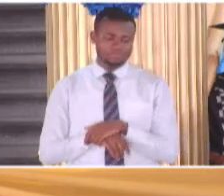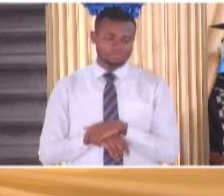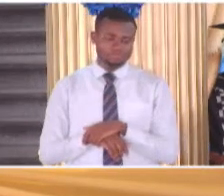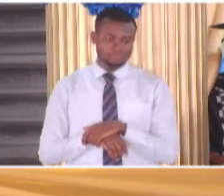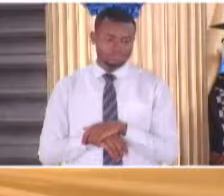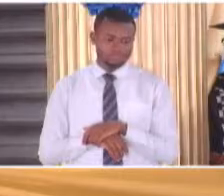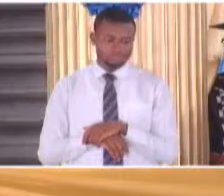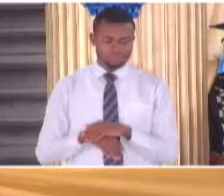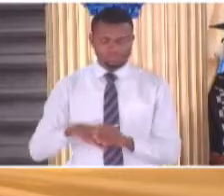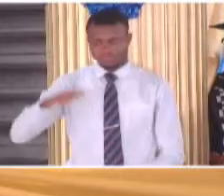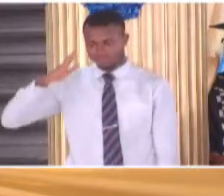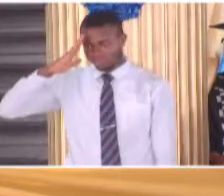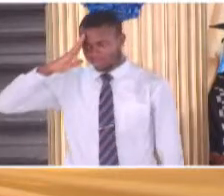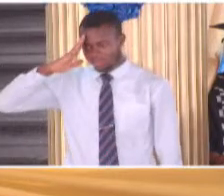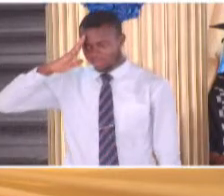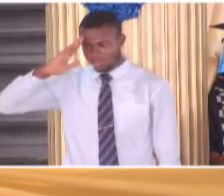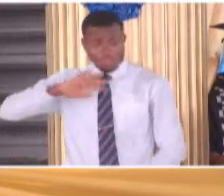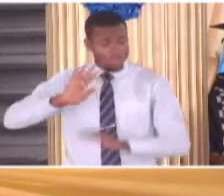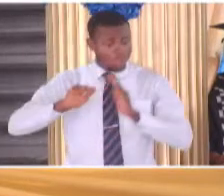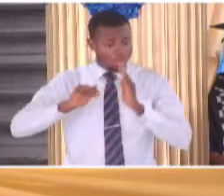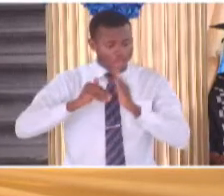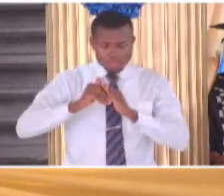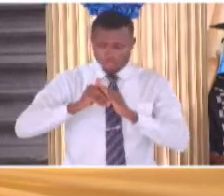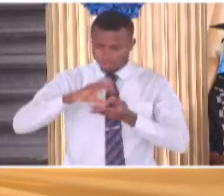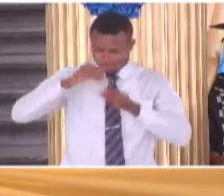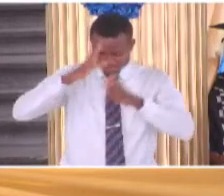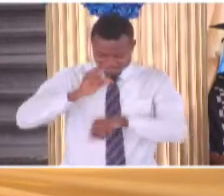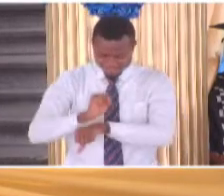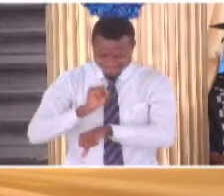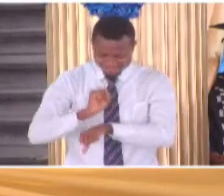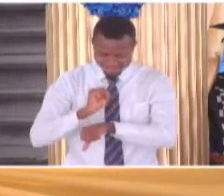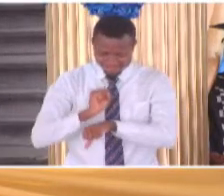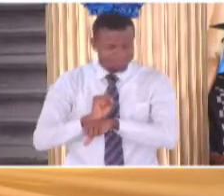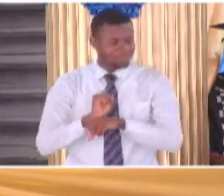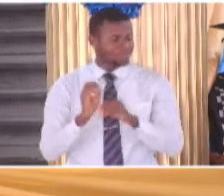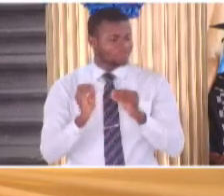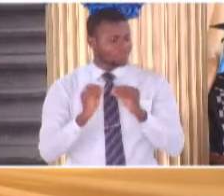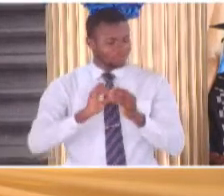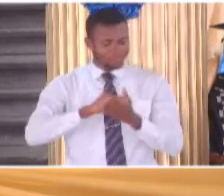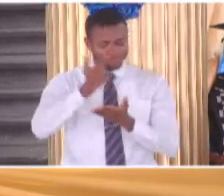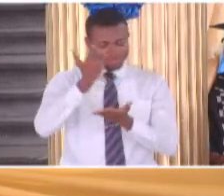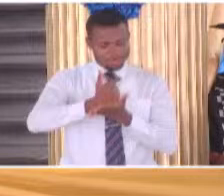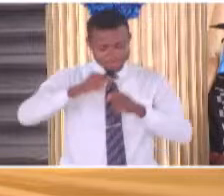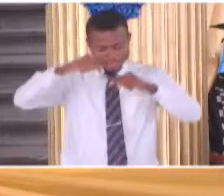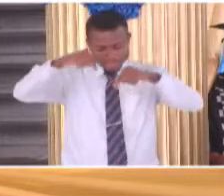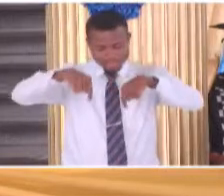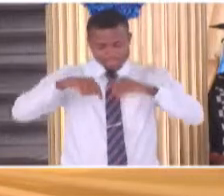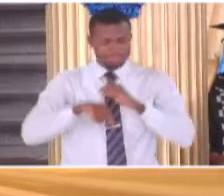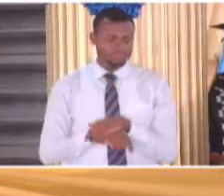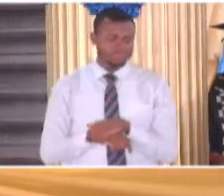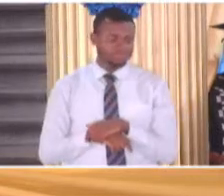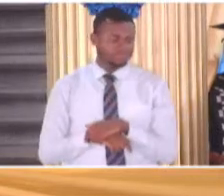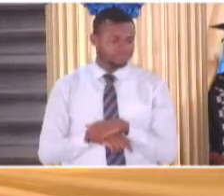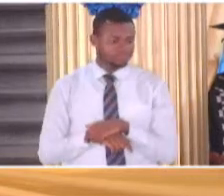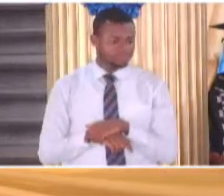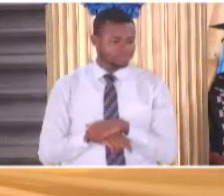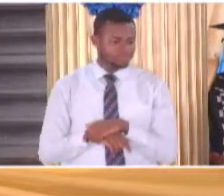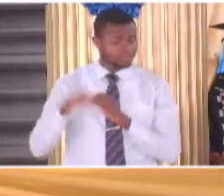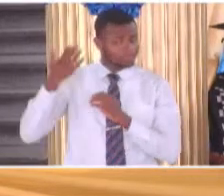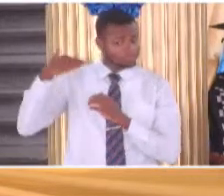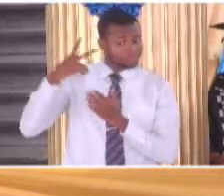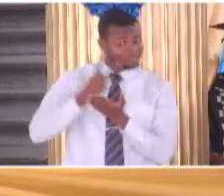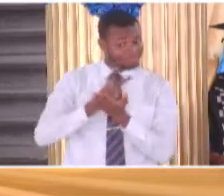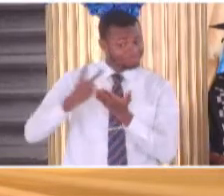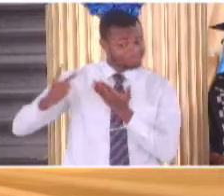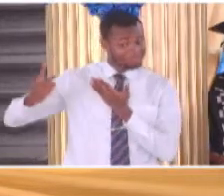We salute all students who have worked so hard and are graduating today. Over a 2-week